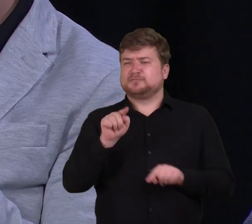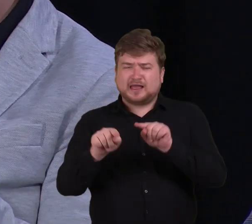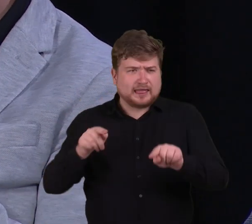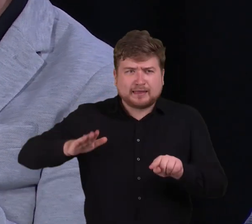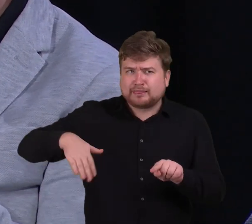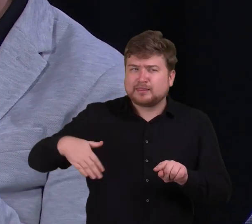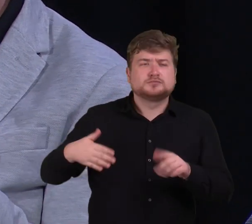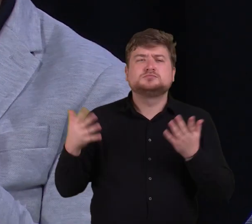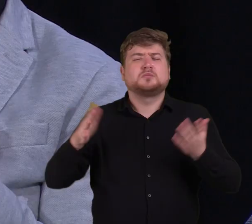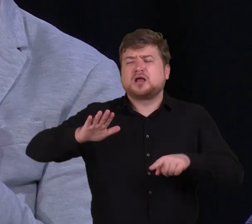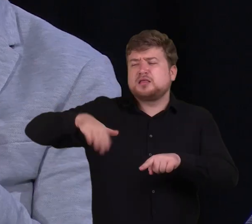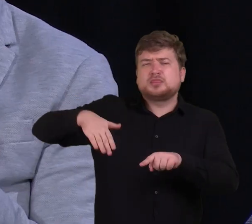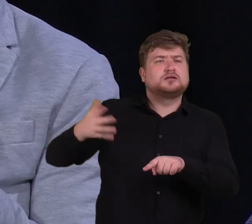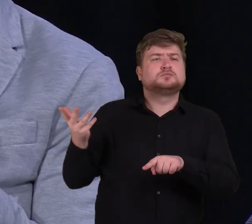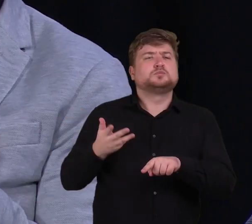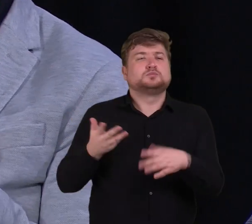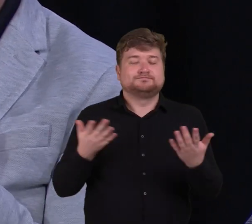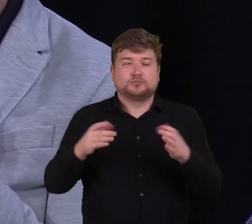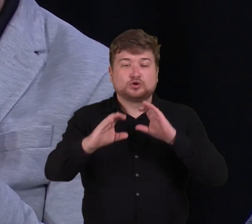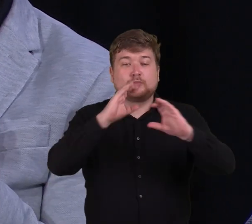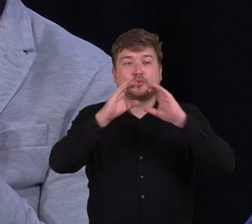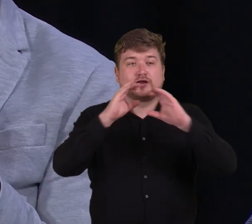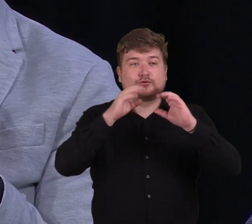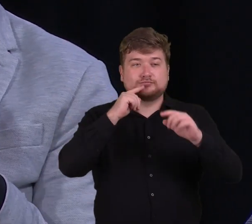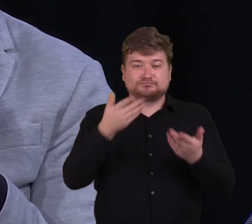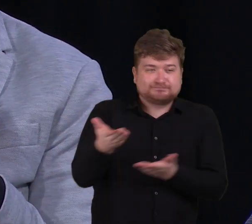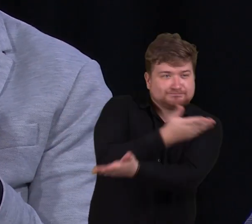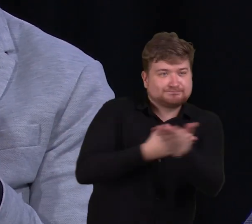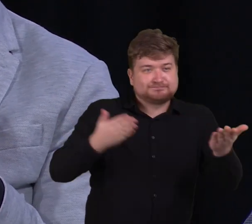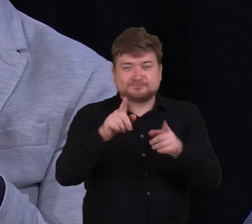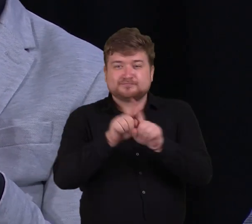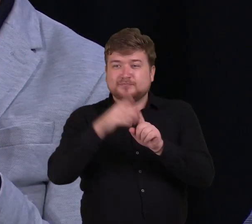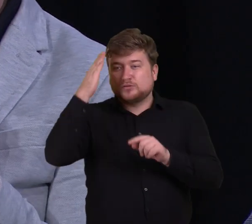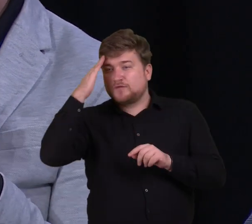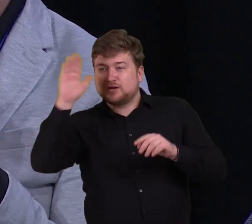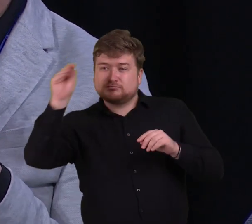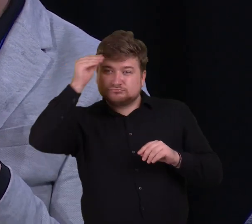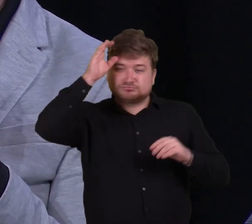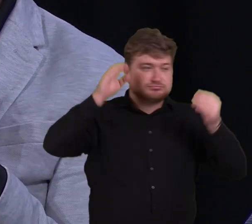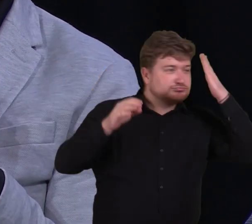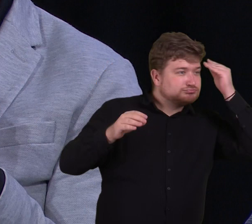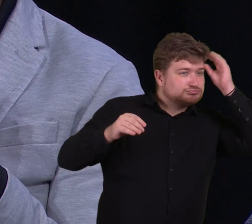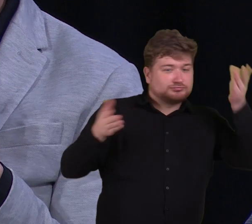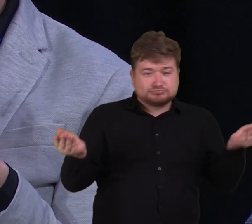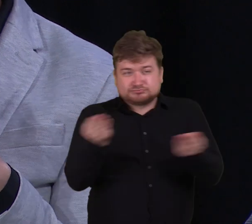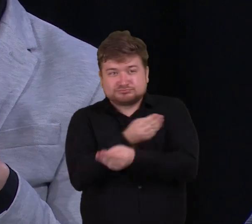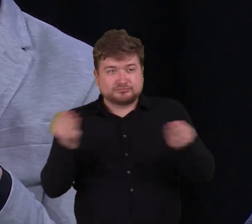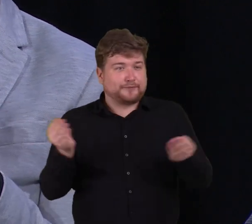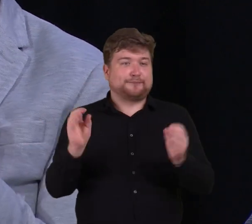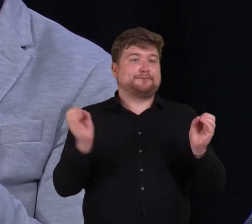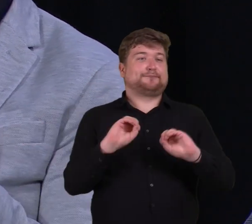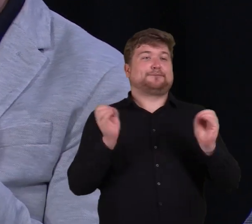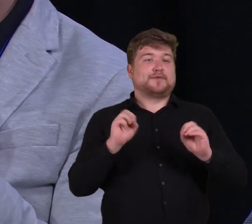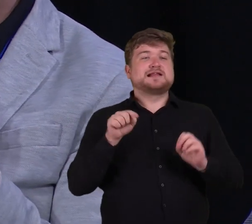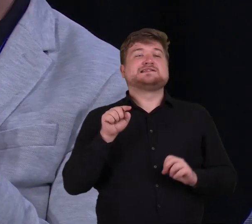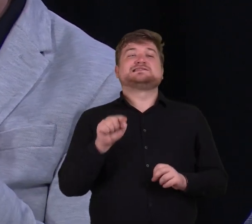share actually knowledge and opinions on things. So that helped. And back to this